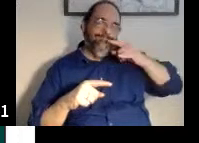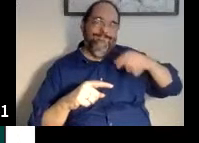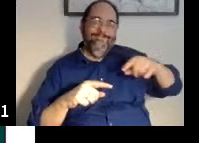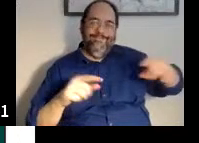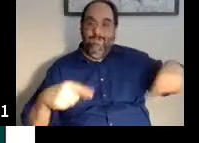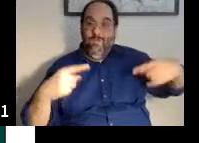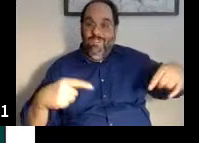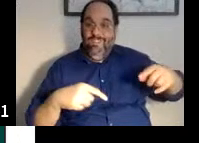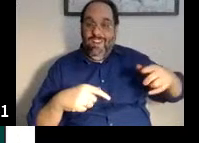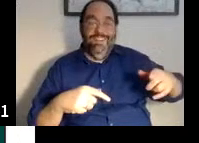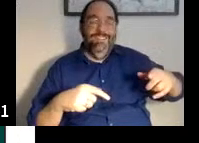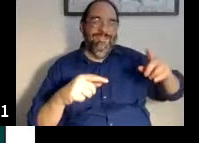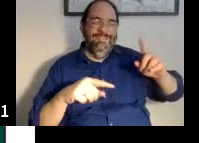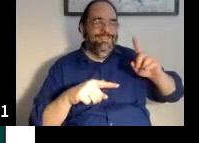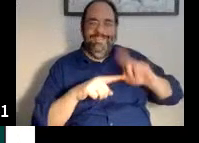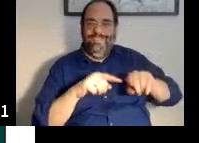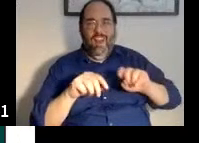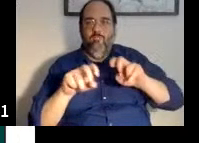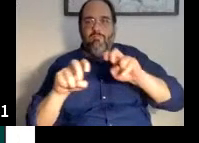a really integrated and